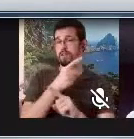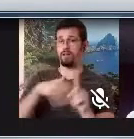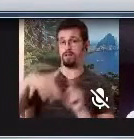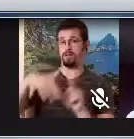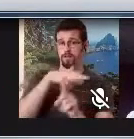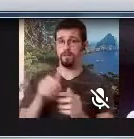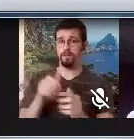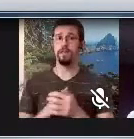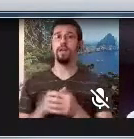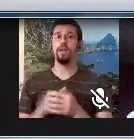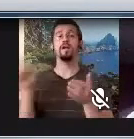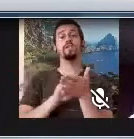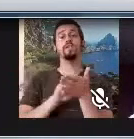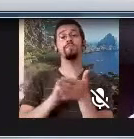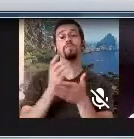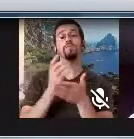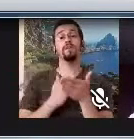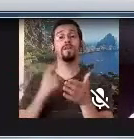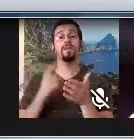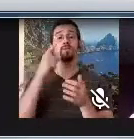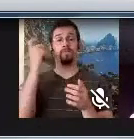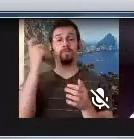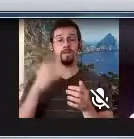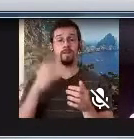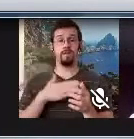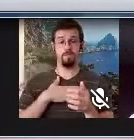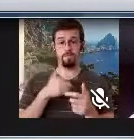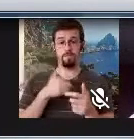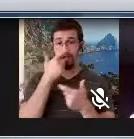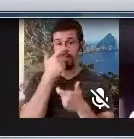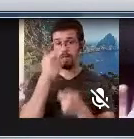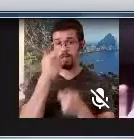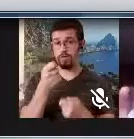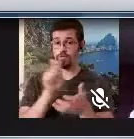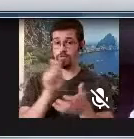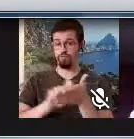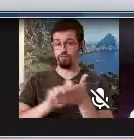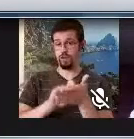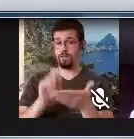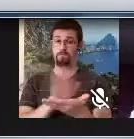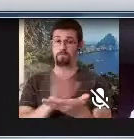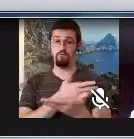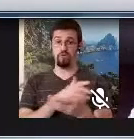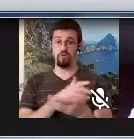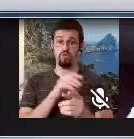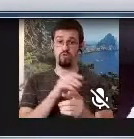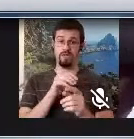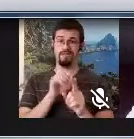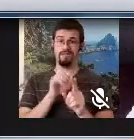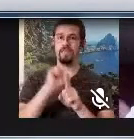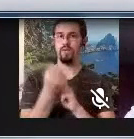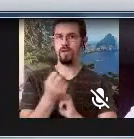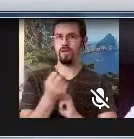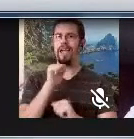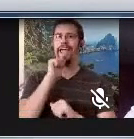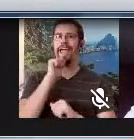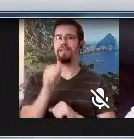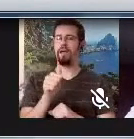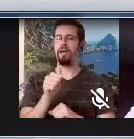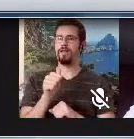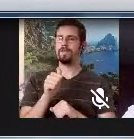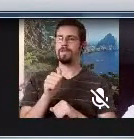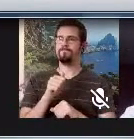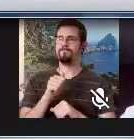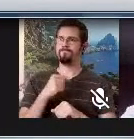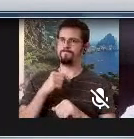especially because of my own artistic interests in composing musical situations rather than prescribed activities or